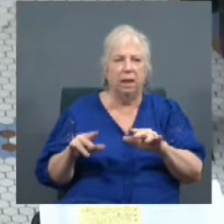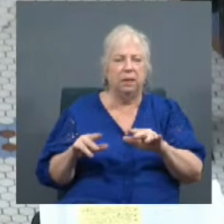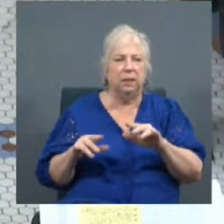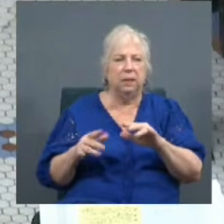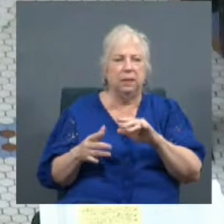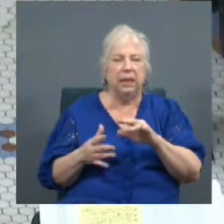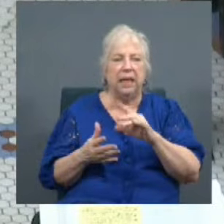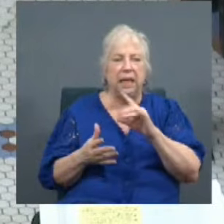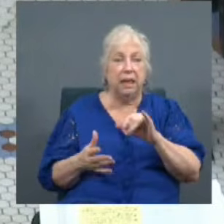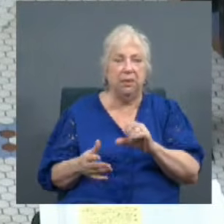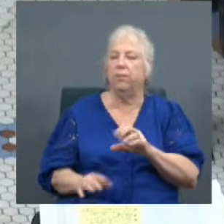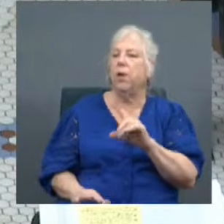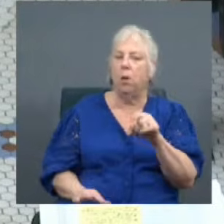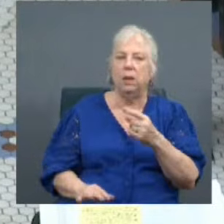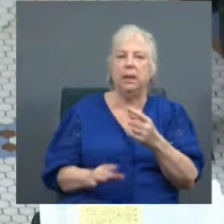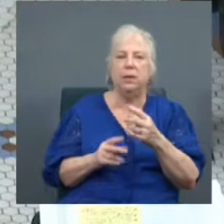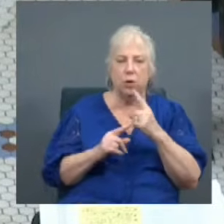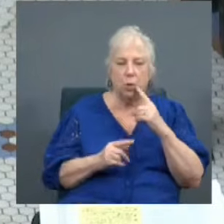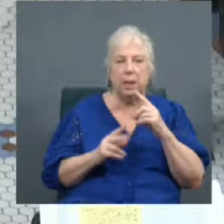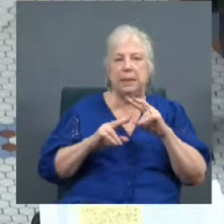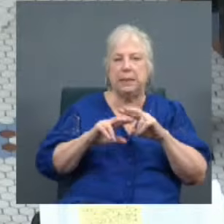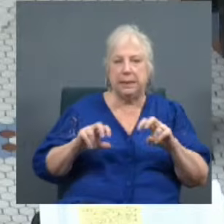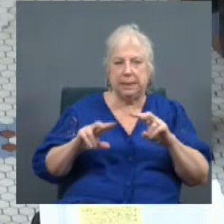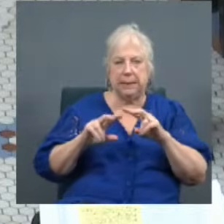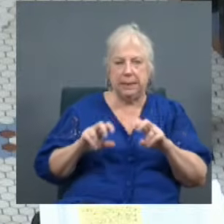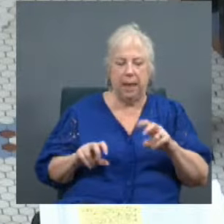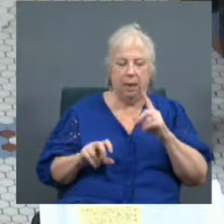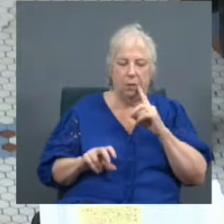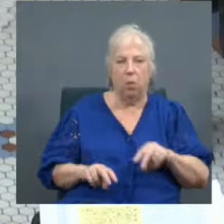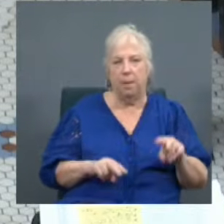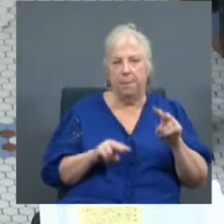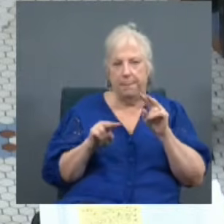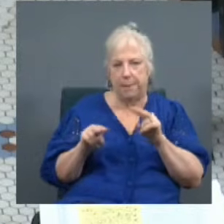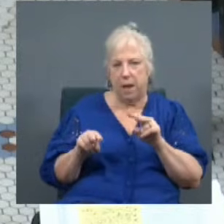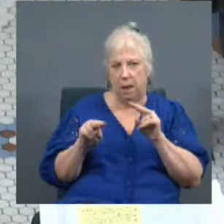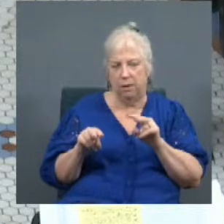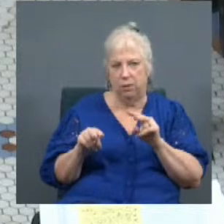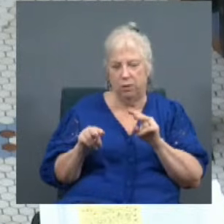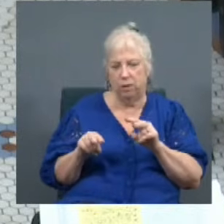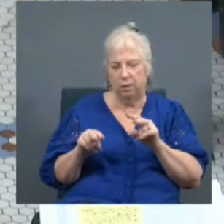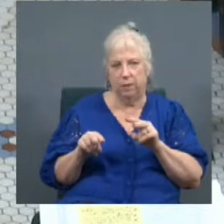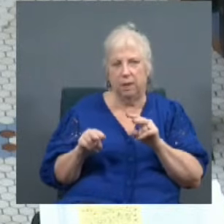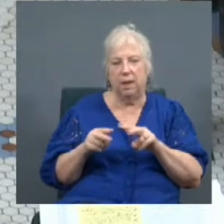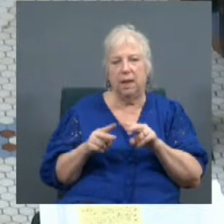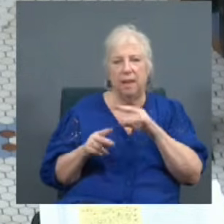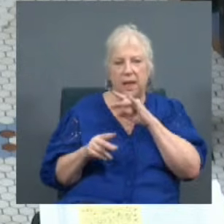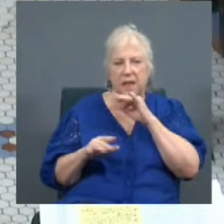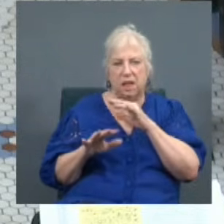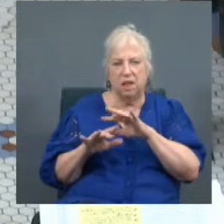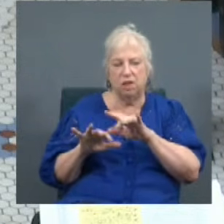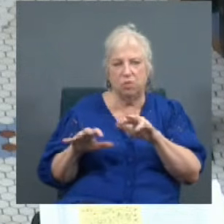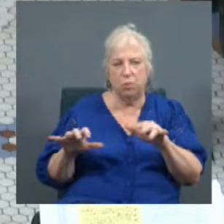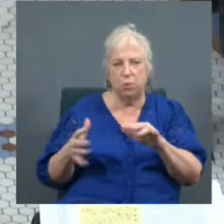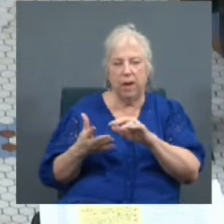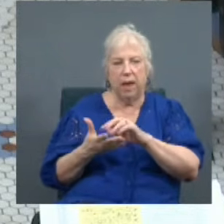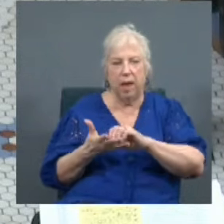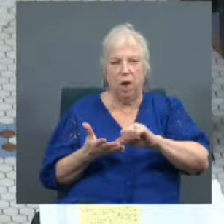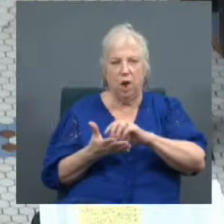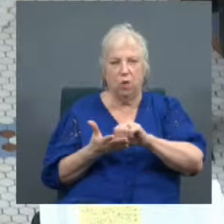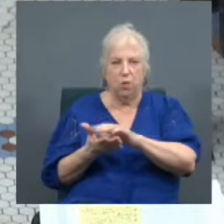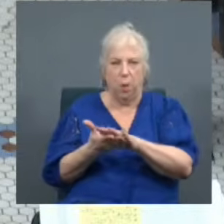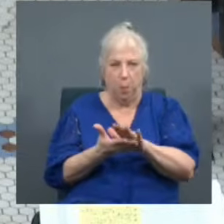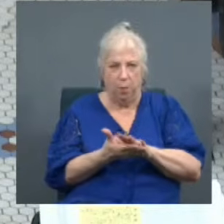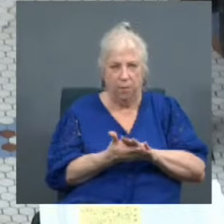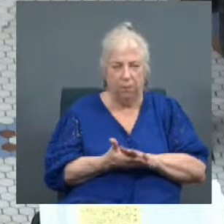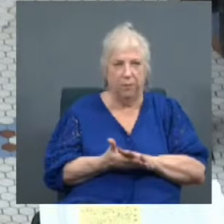only to get an assessment or to actually monitor the debris removal. So first